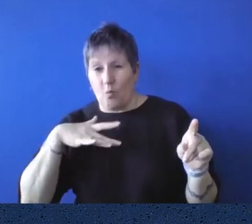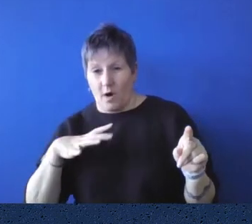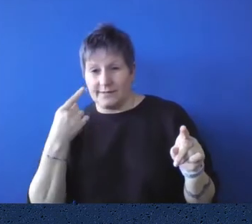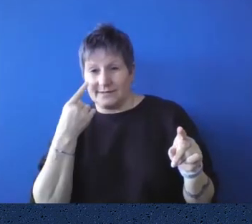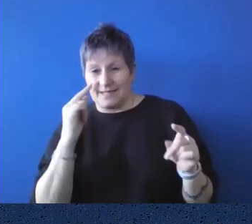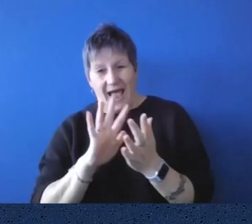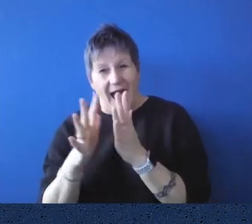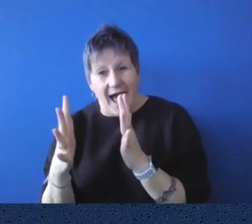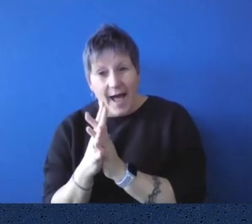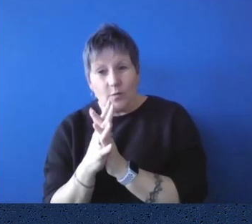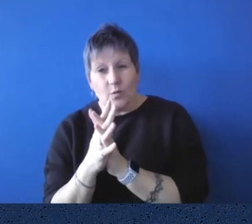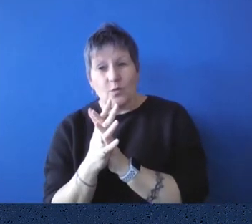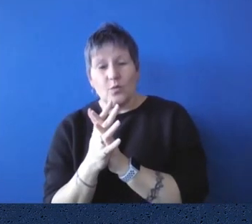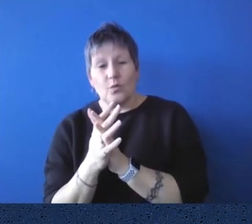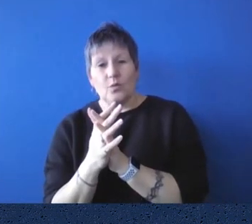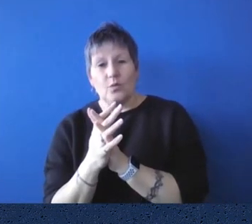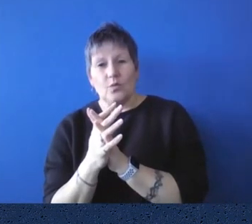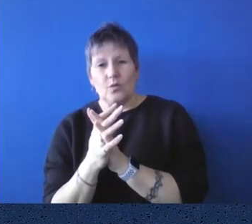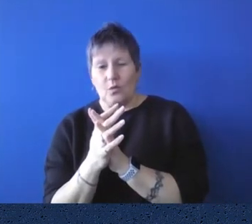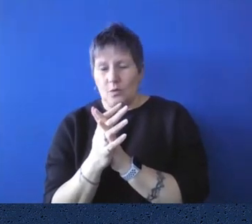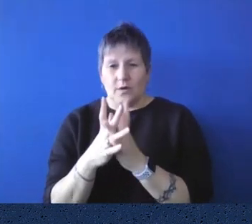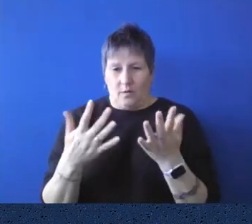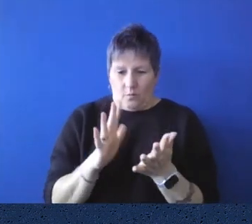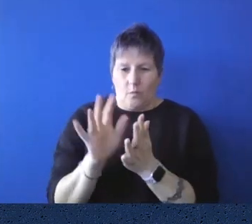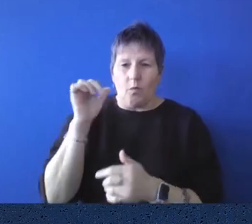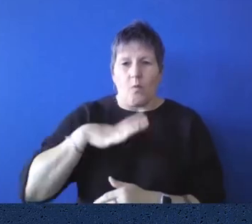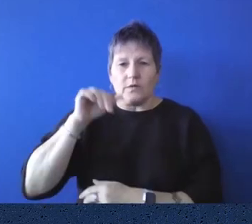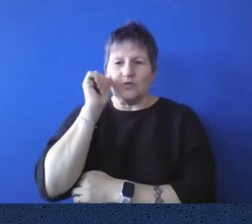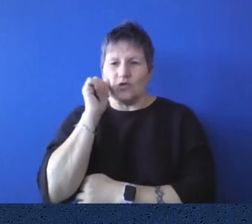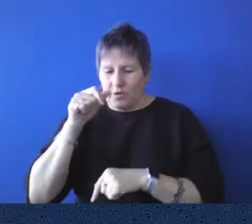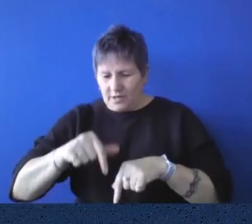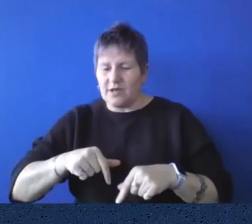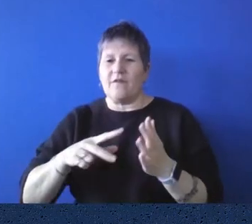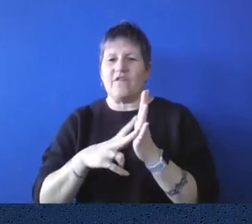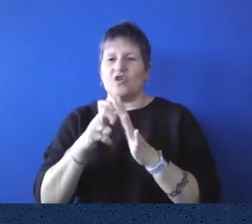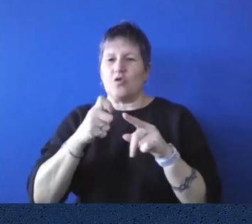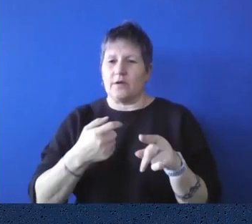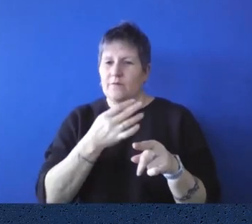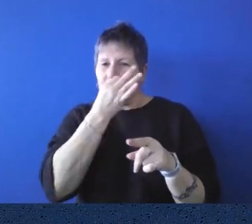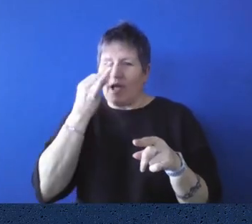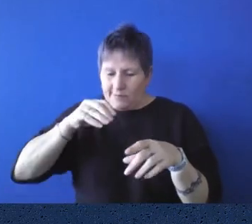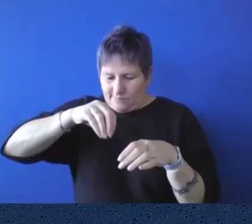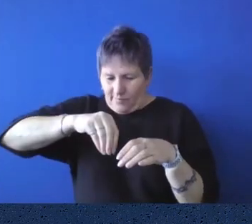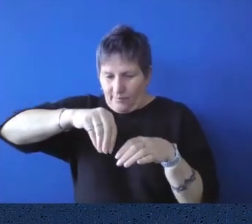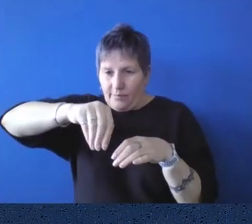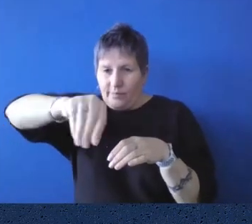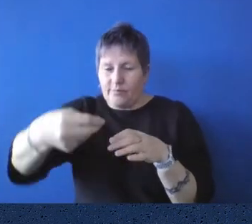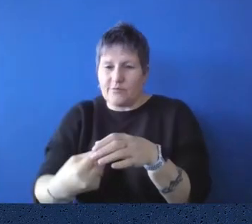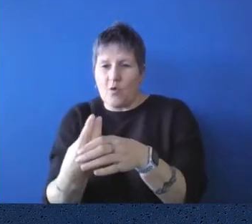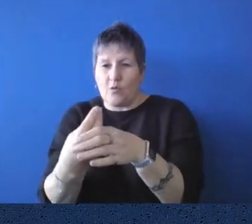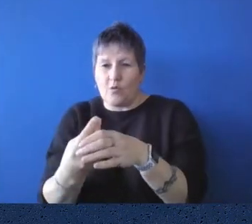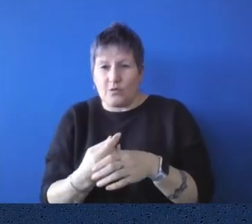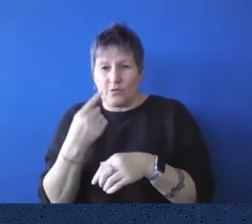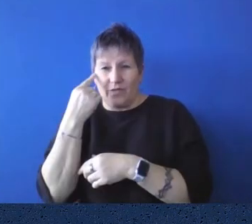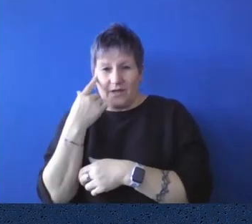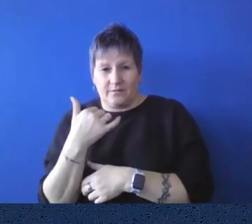okay, you know, what can we plant in Victoria? What would be, what crops would be successful? Um, Bill, I would have to